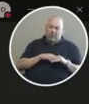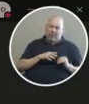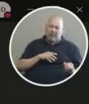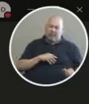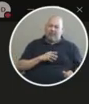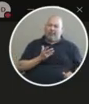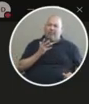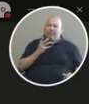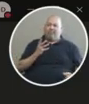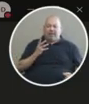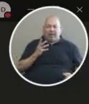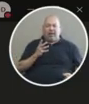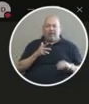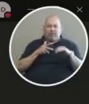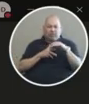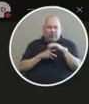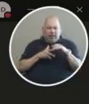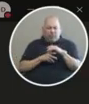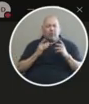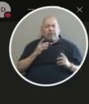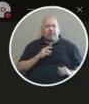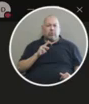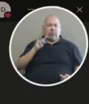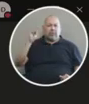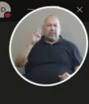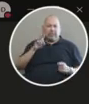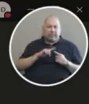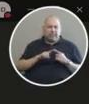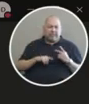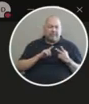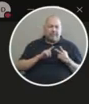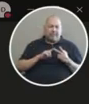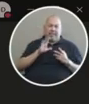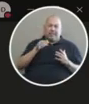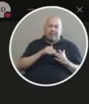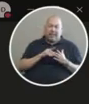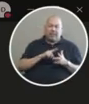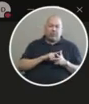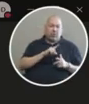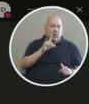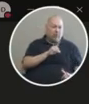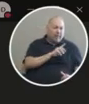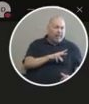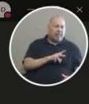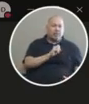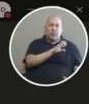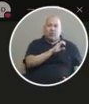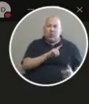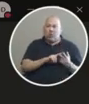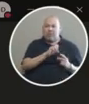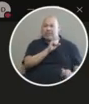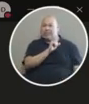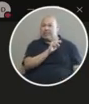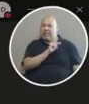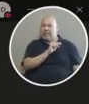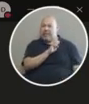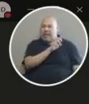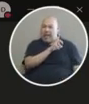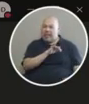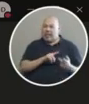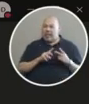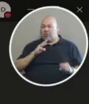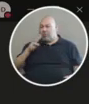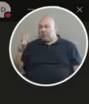5 large drive-through sites in the Northeast, Central, Lower Valley, Socorro, San Eli area, and the